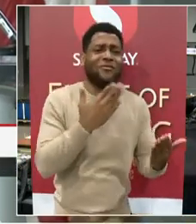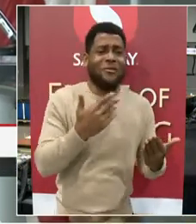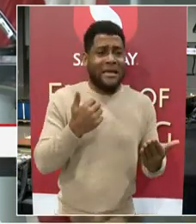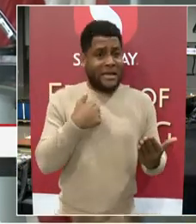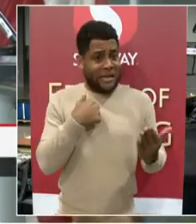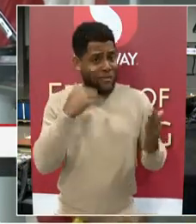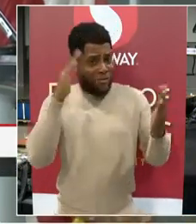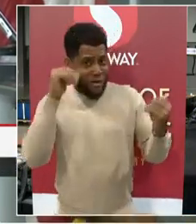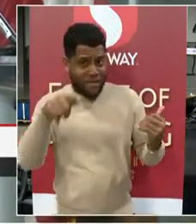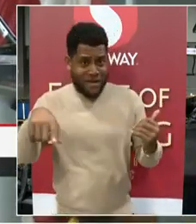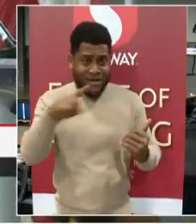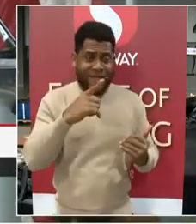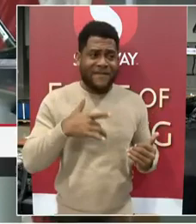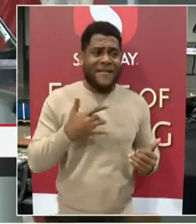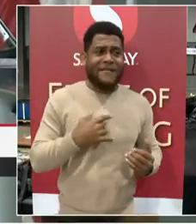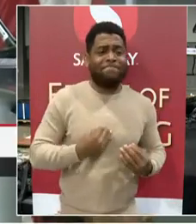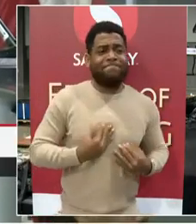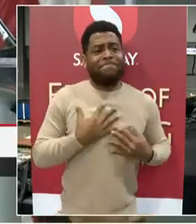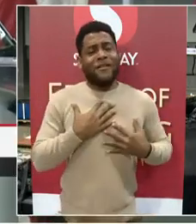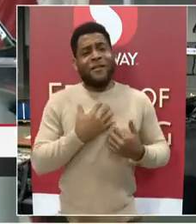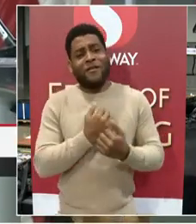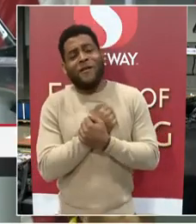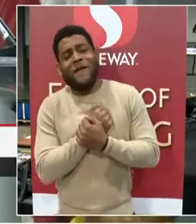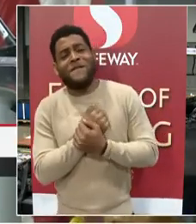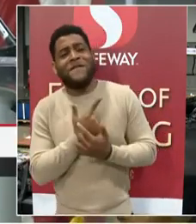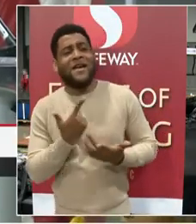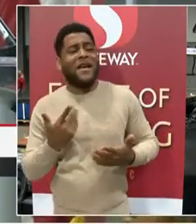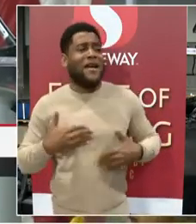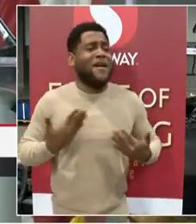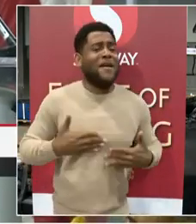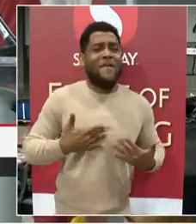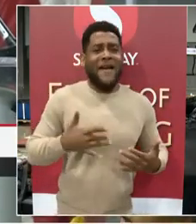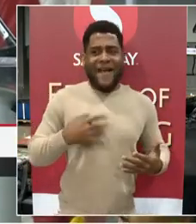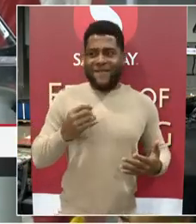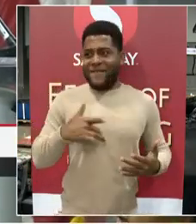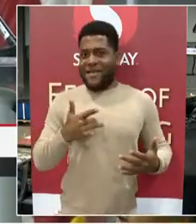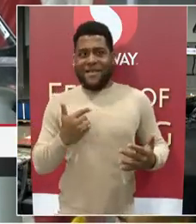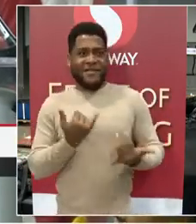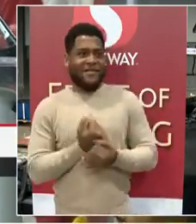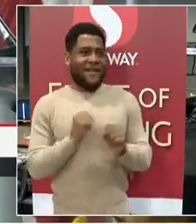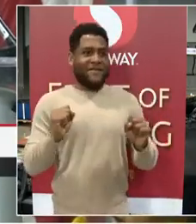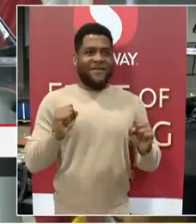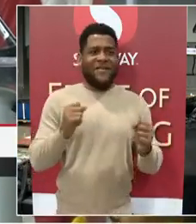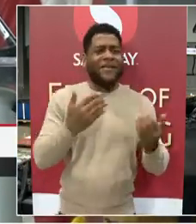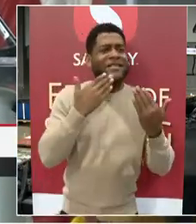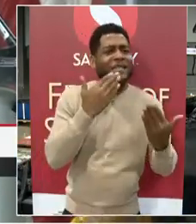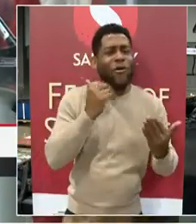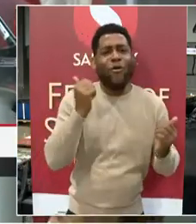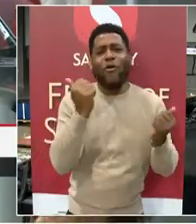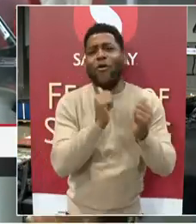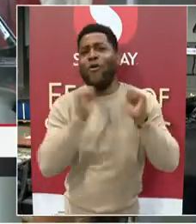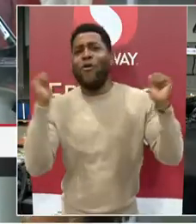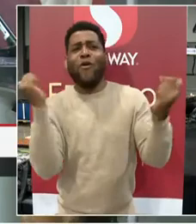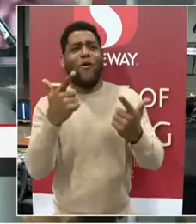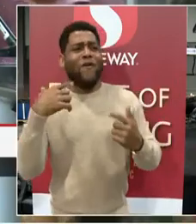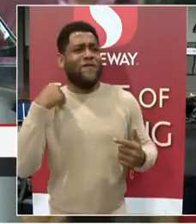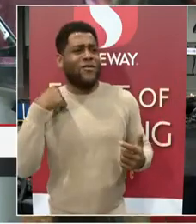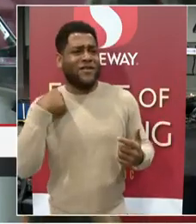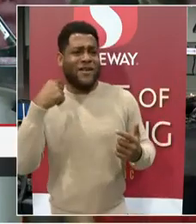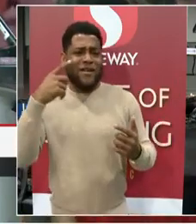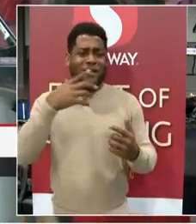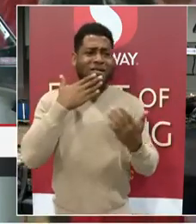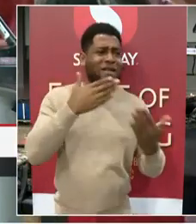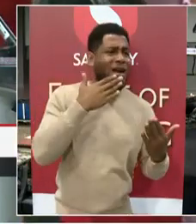this holiday season. Thank you all to our volunteers from all across the city, to the mayor, to Safeway for being a